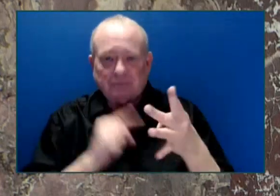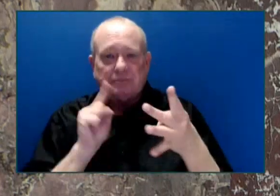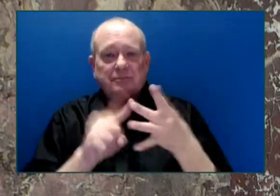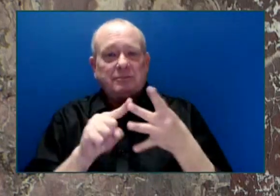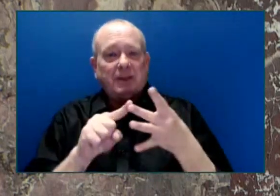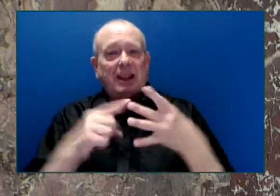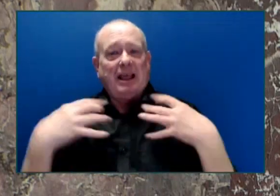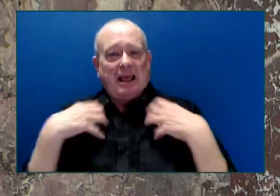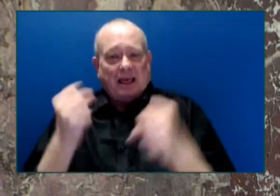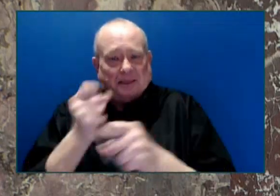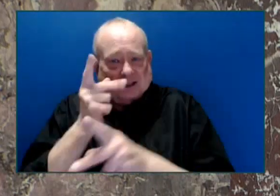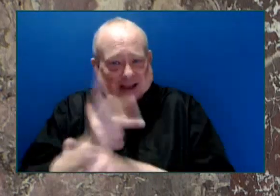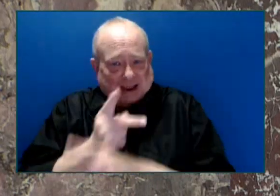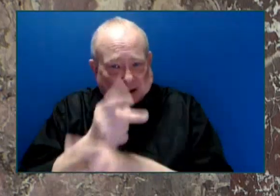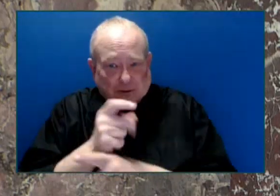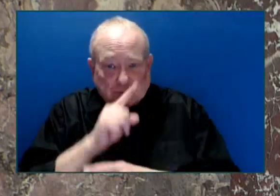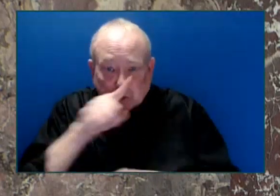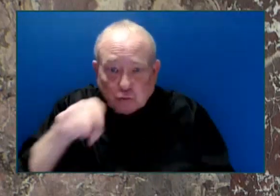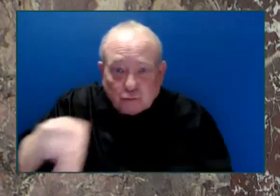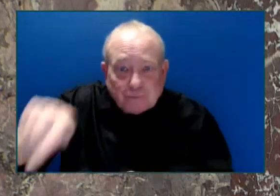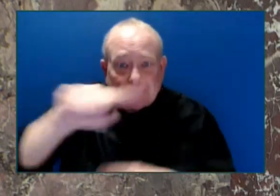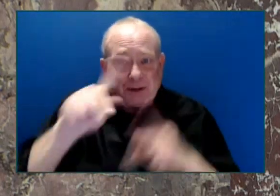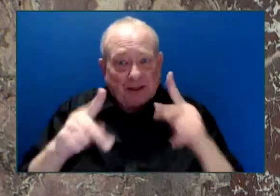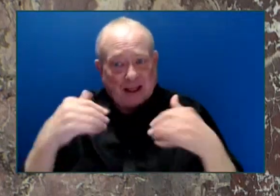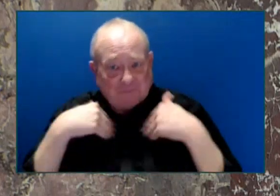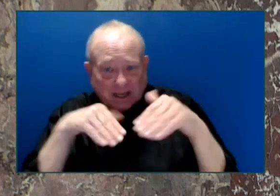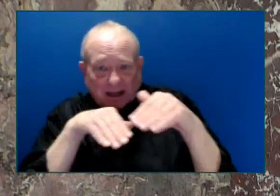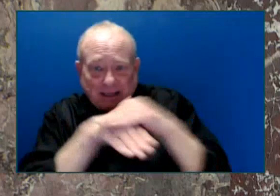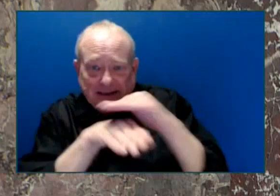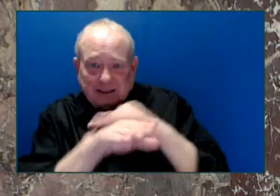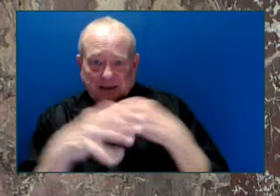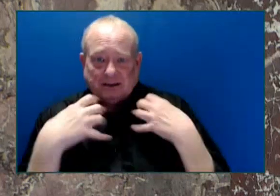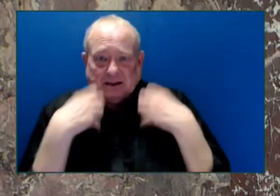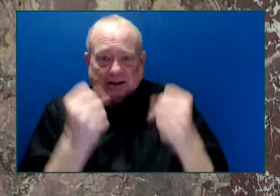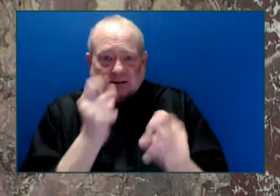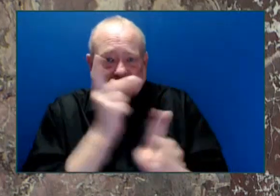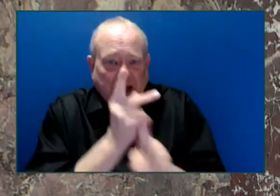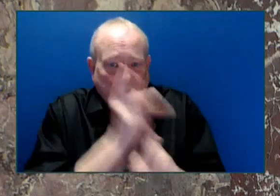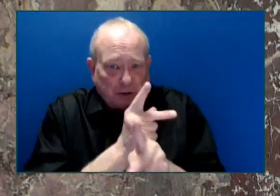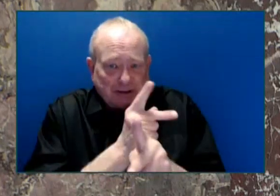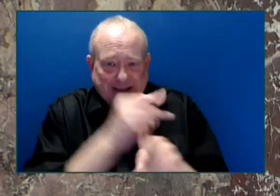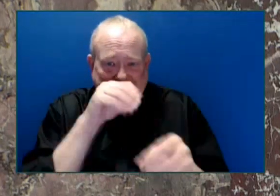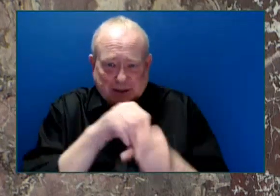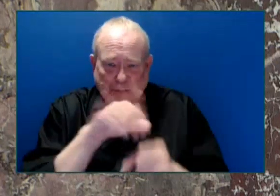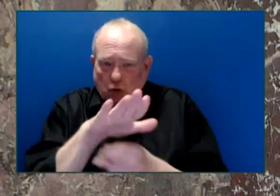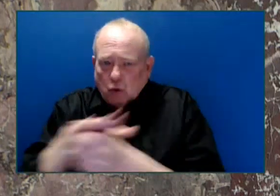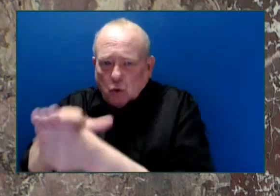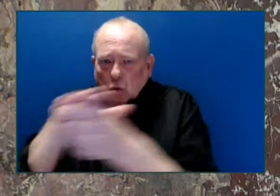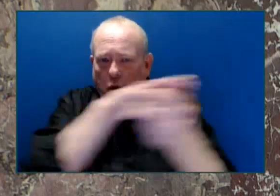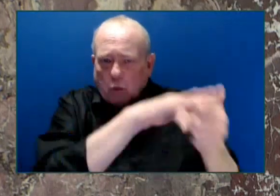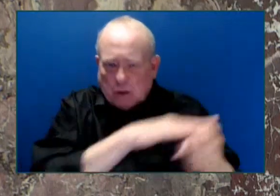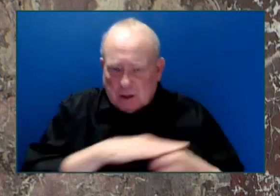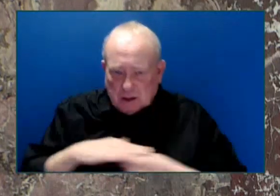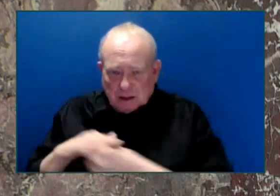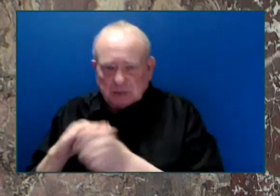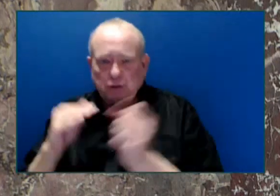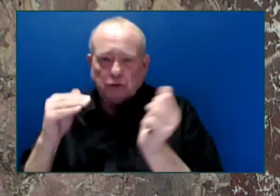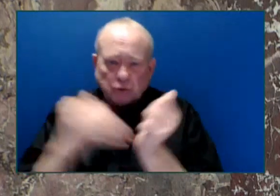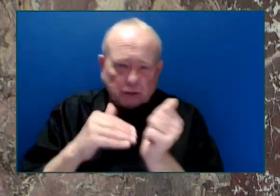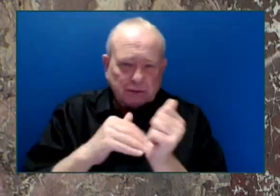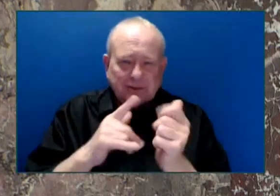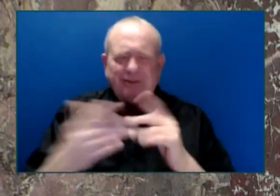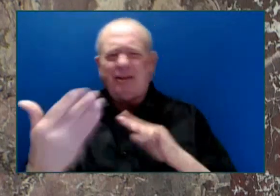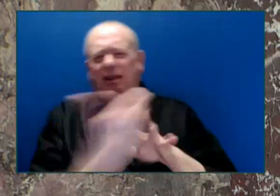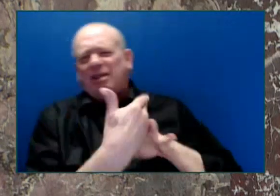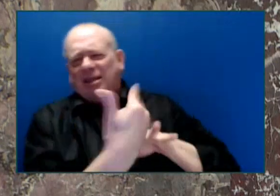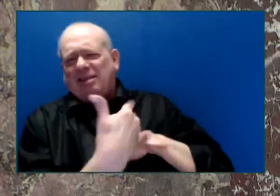care when and where you need it, including family doctors. The issue of public safety. Members, please, have some respect. Recognizing